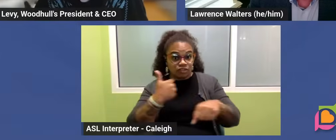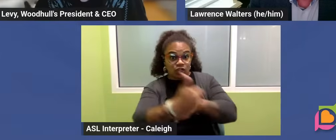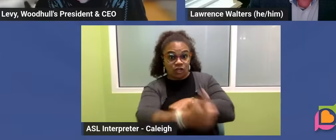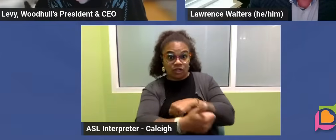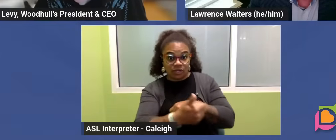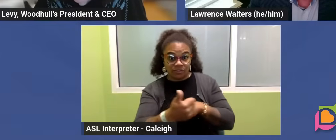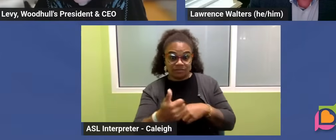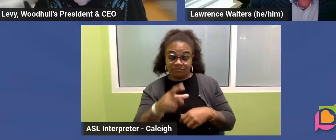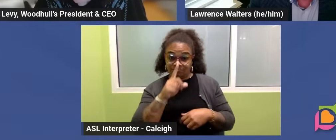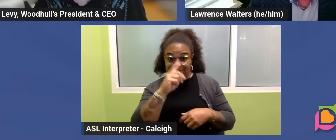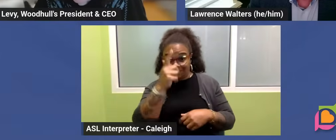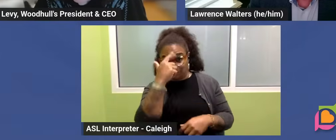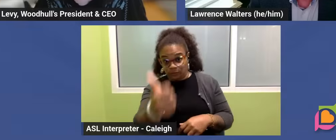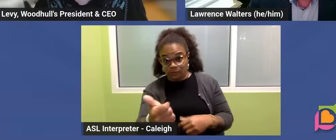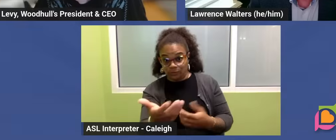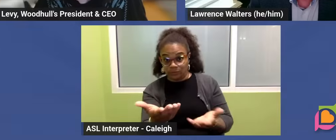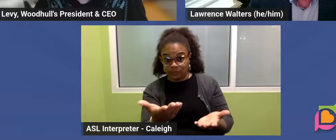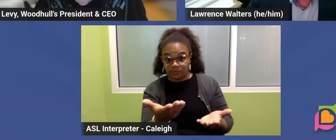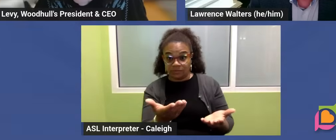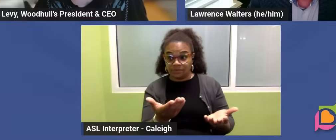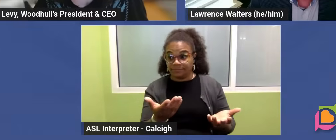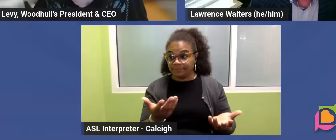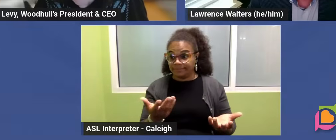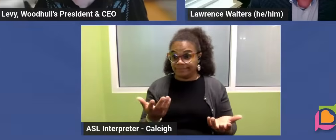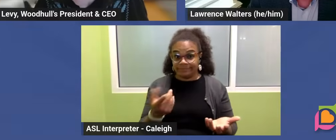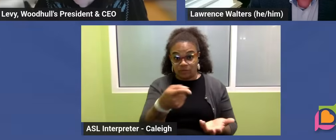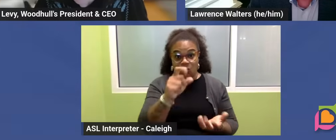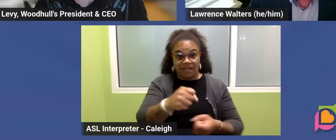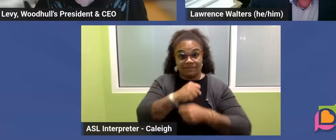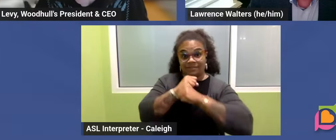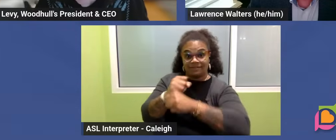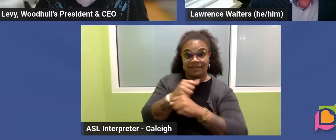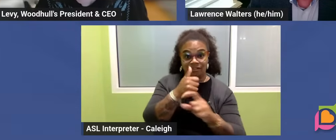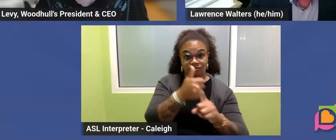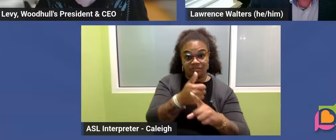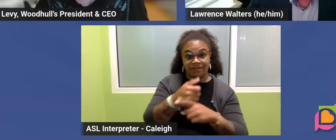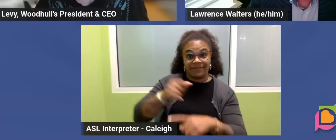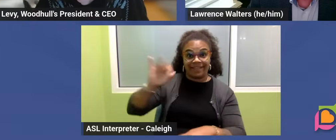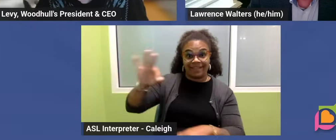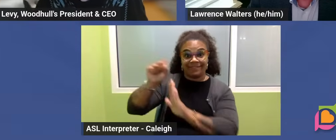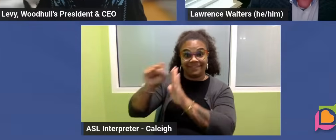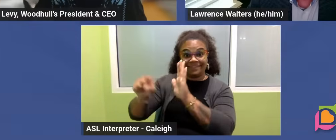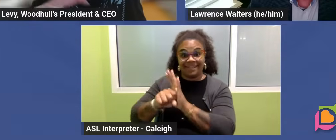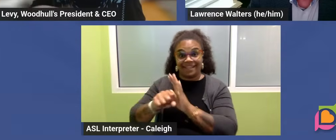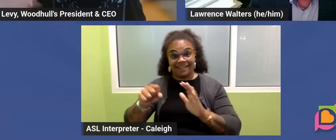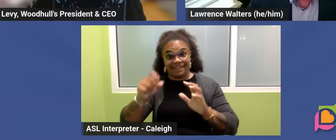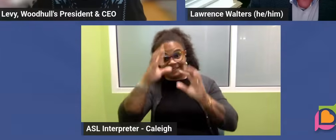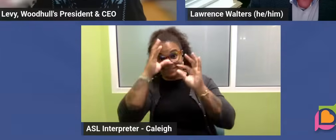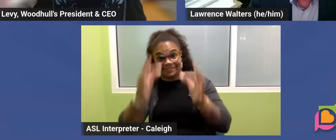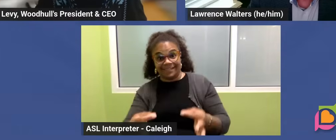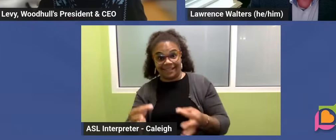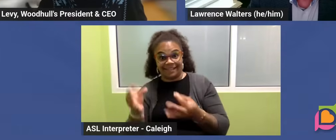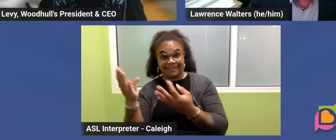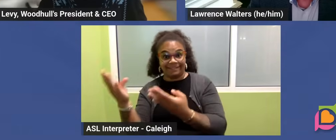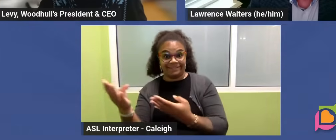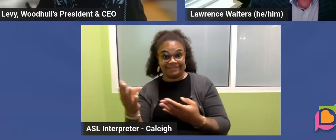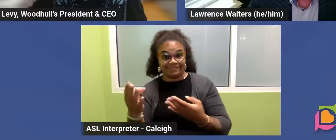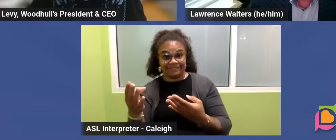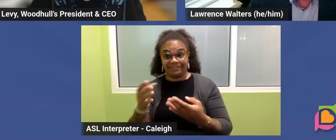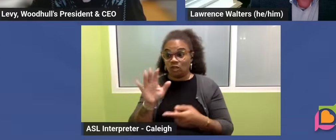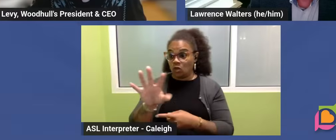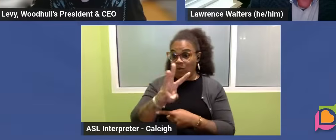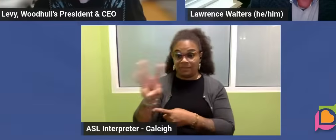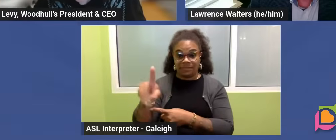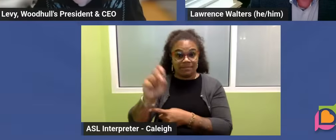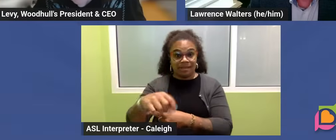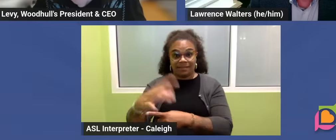up to you to have to defend yourself if the state comes in and says, shut down your site. You have